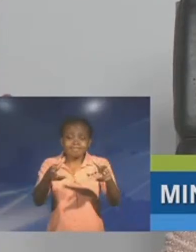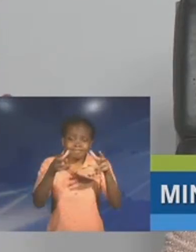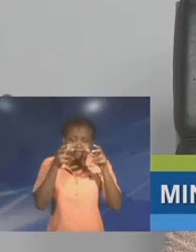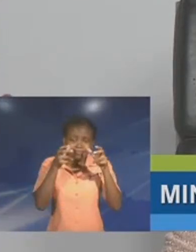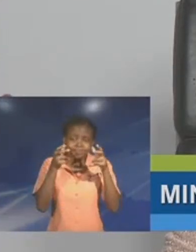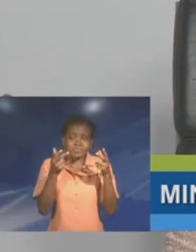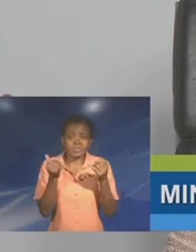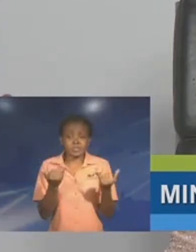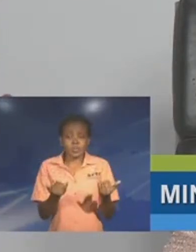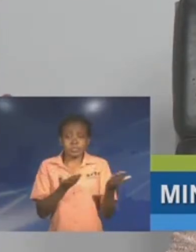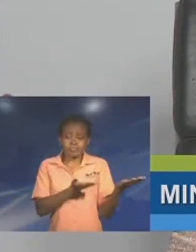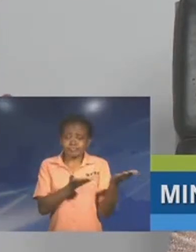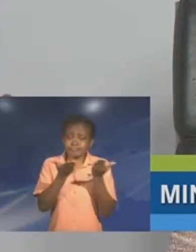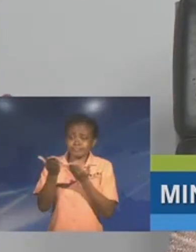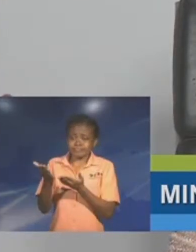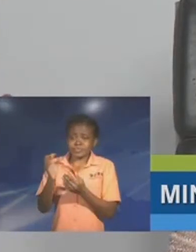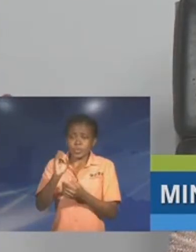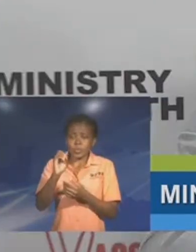over to Odessa.